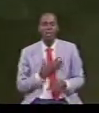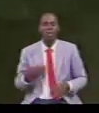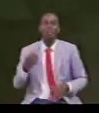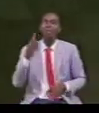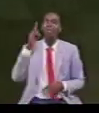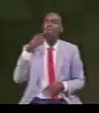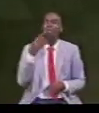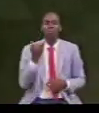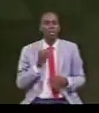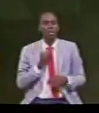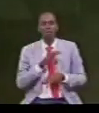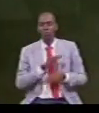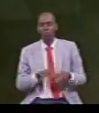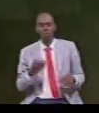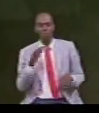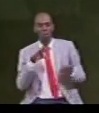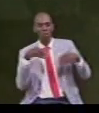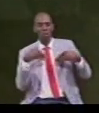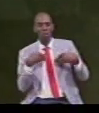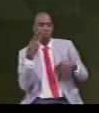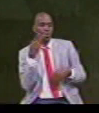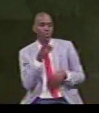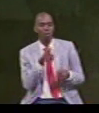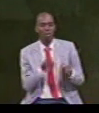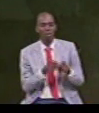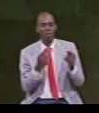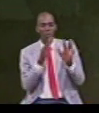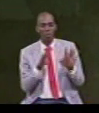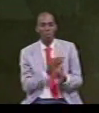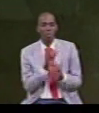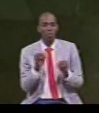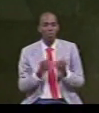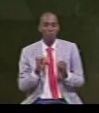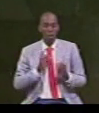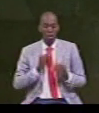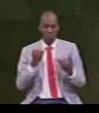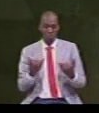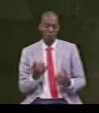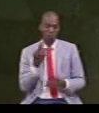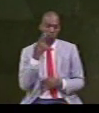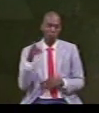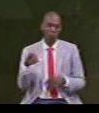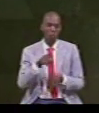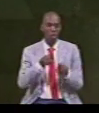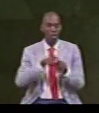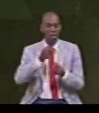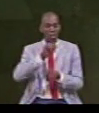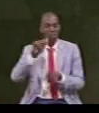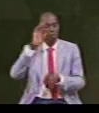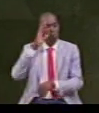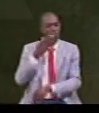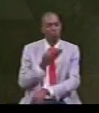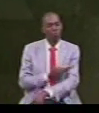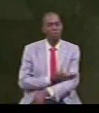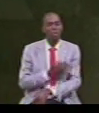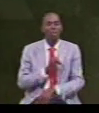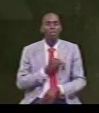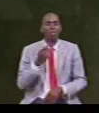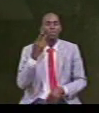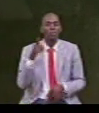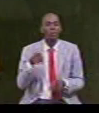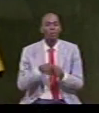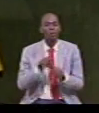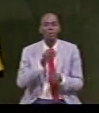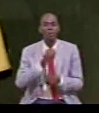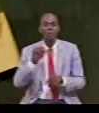sinner anymore. I regard you as a son. I regard you as a daughter.